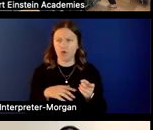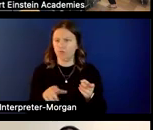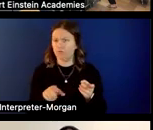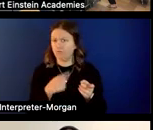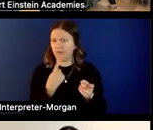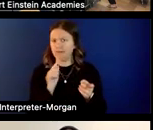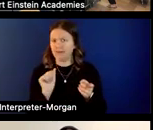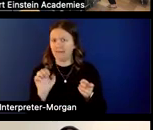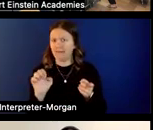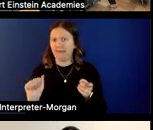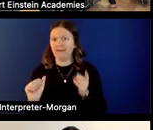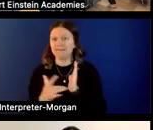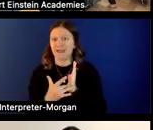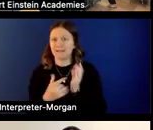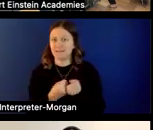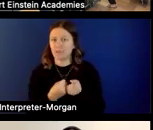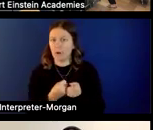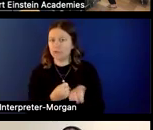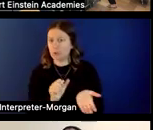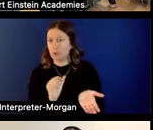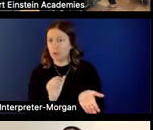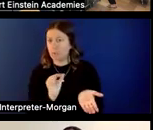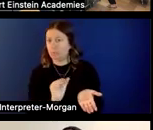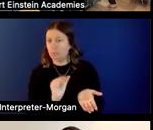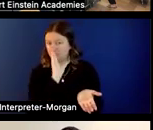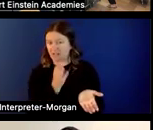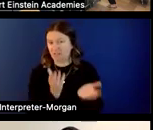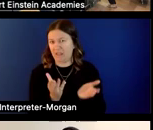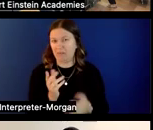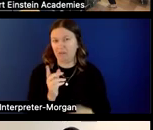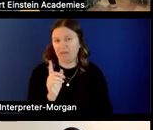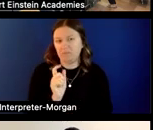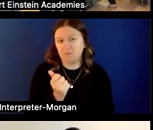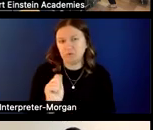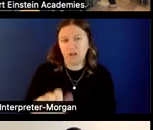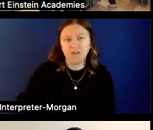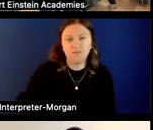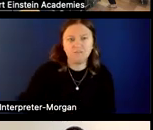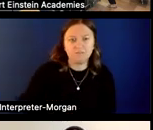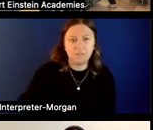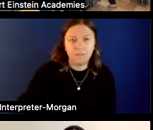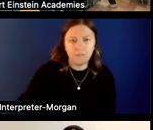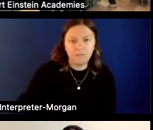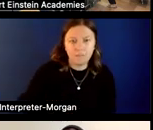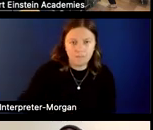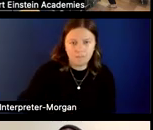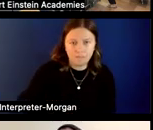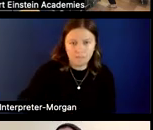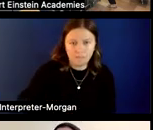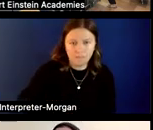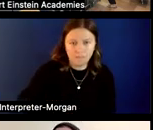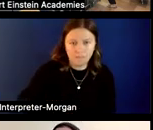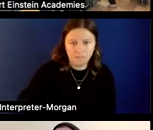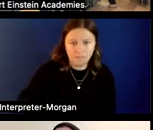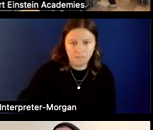Mine is one. I'm one. My. So how many kids? Y is 2. I think it is so.